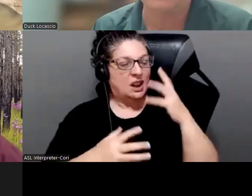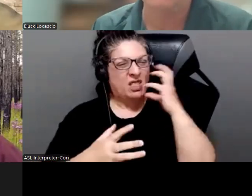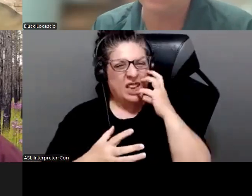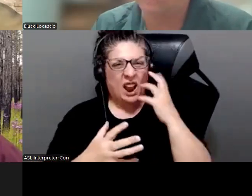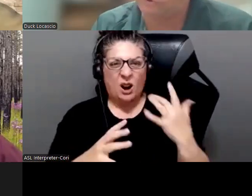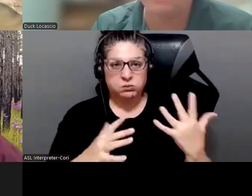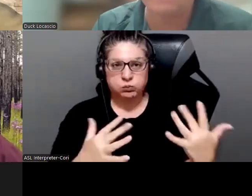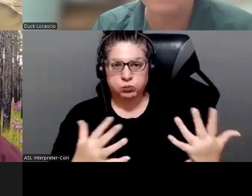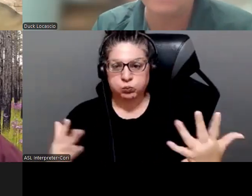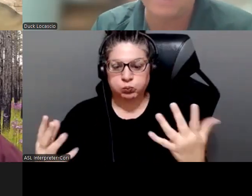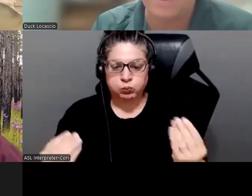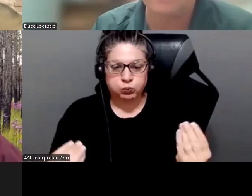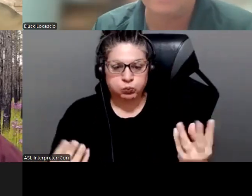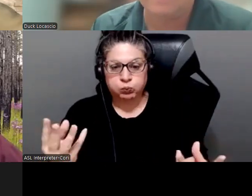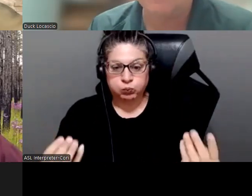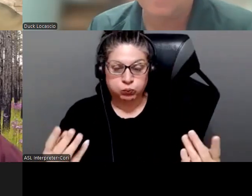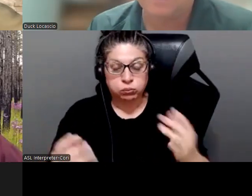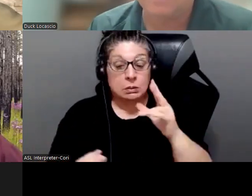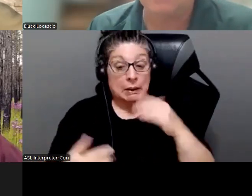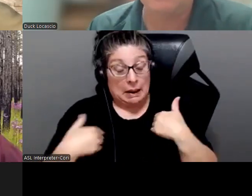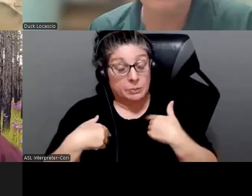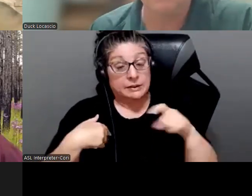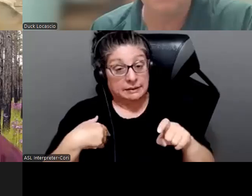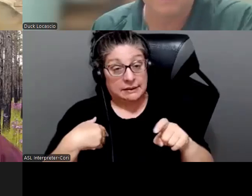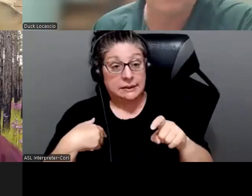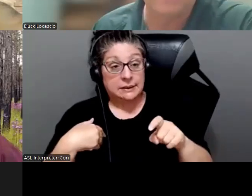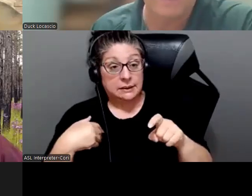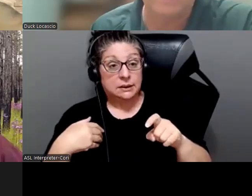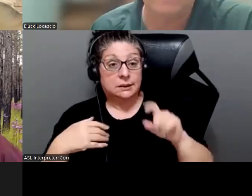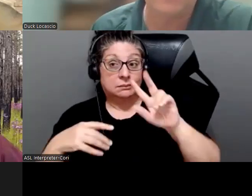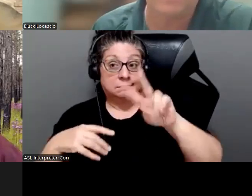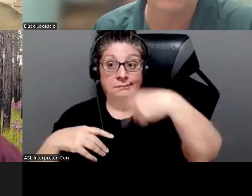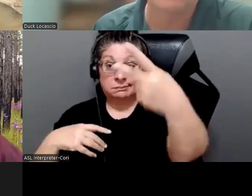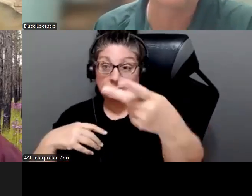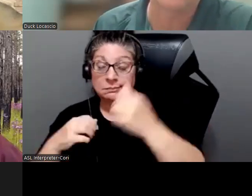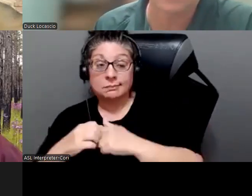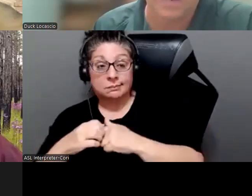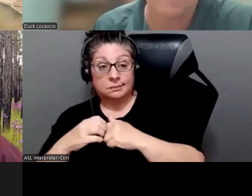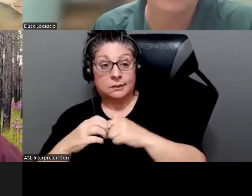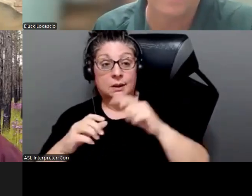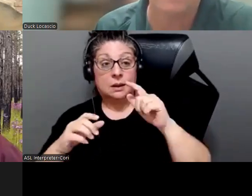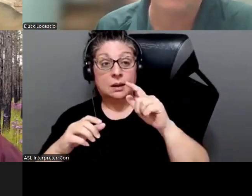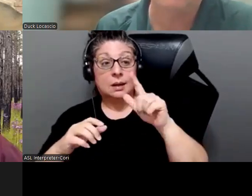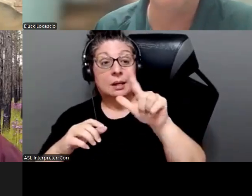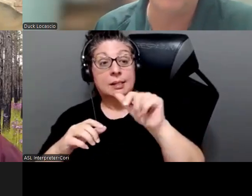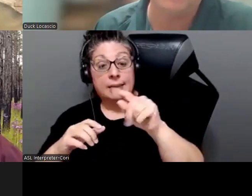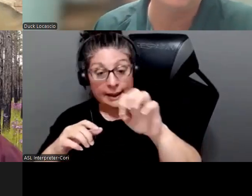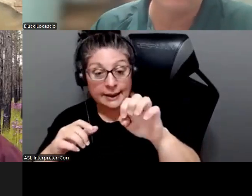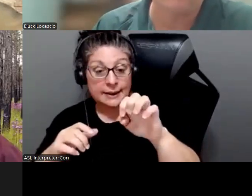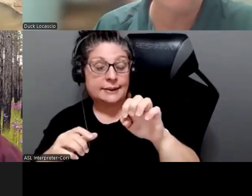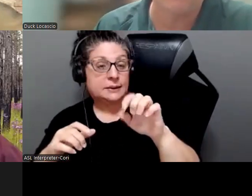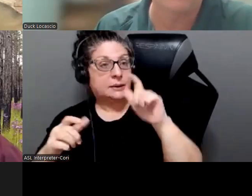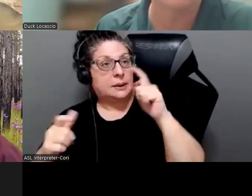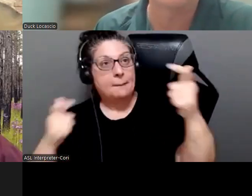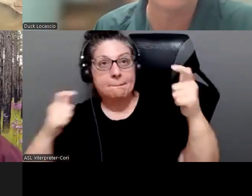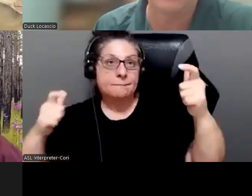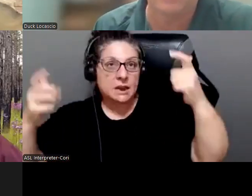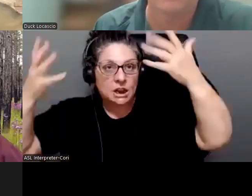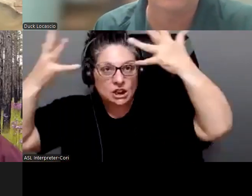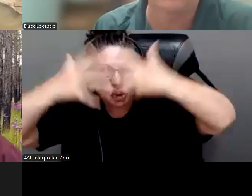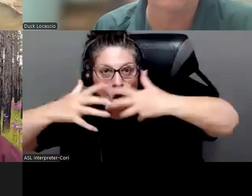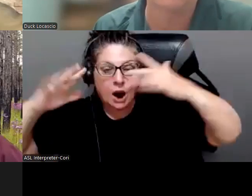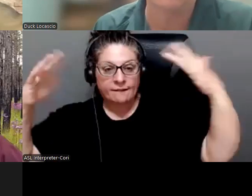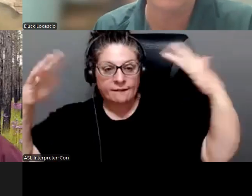growing. There's critters that need that. Flip side is a late successional habitat, big, dark forest,